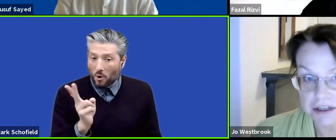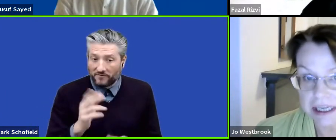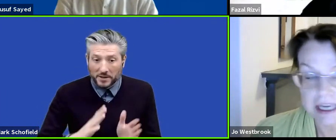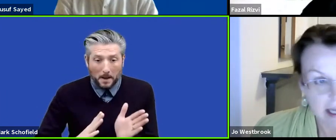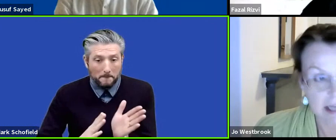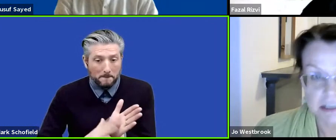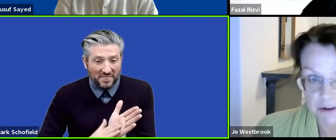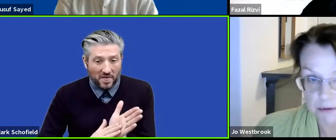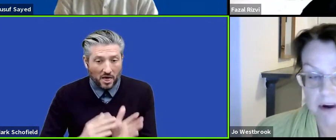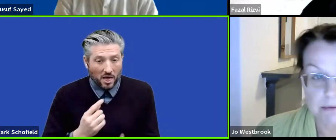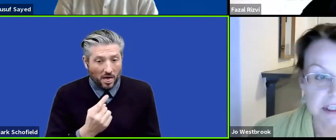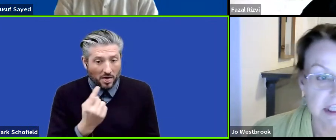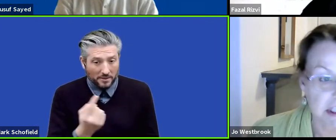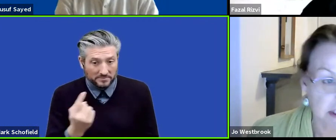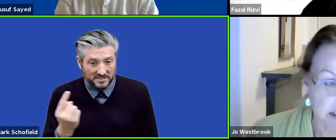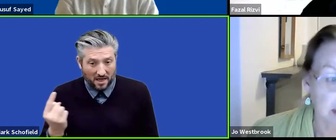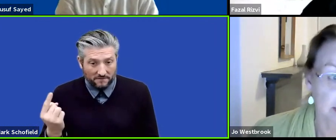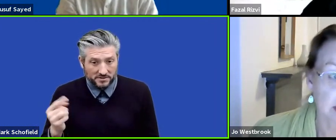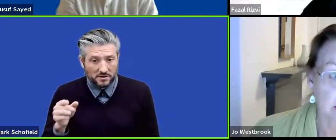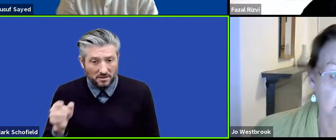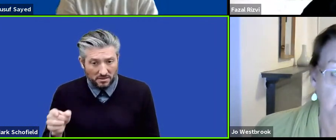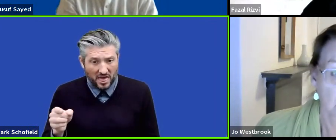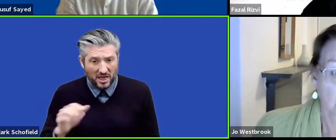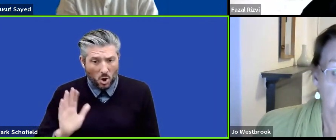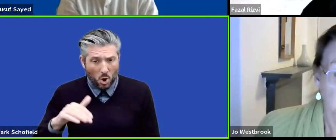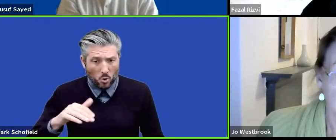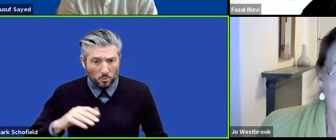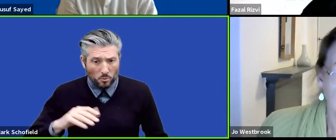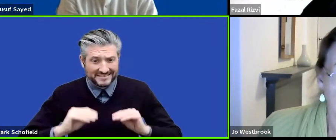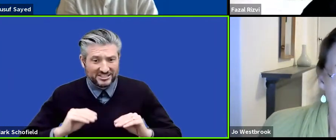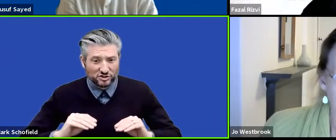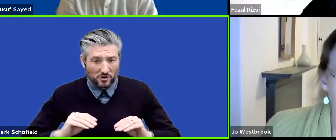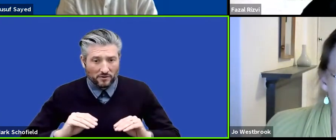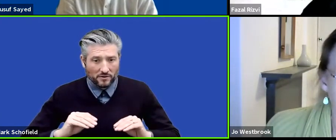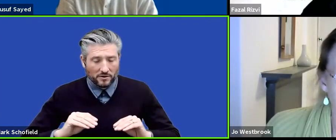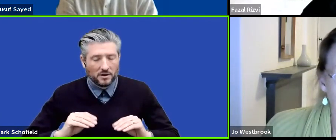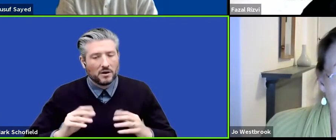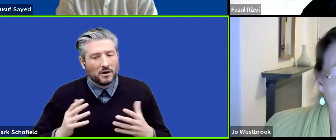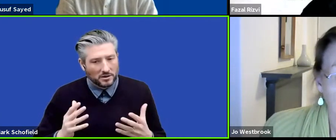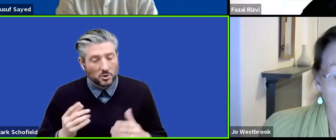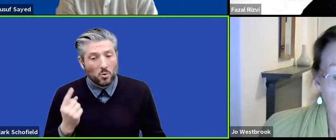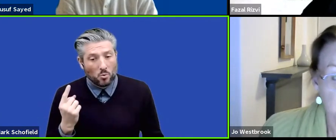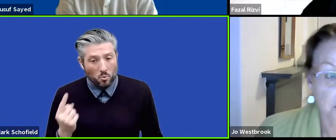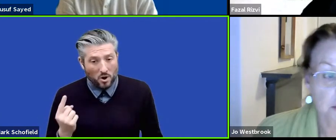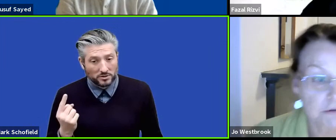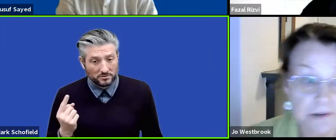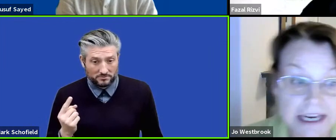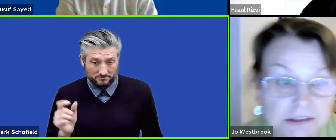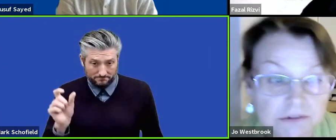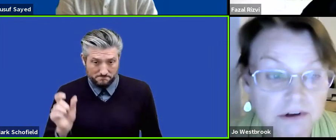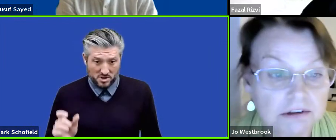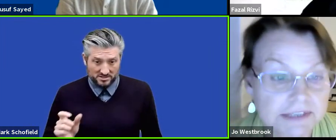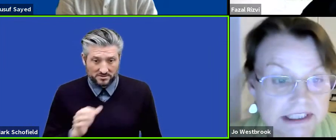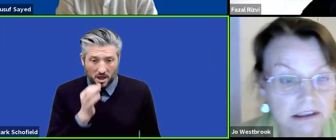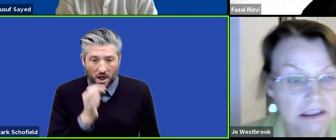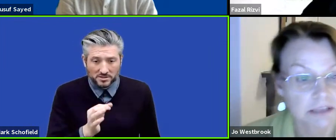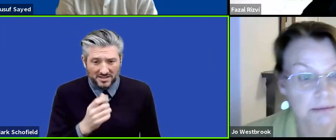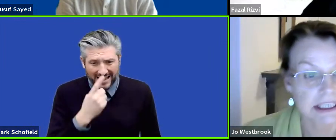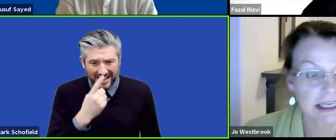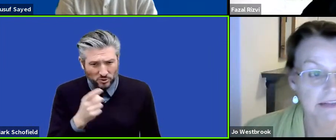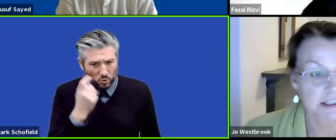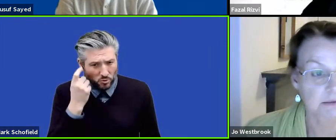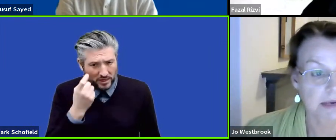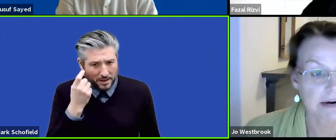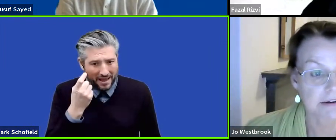home learning and are the primary teachers anyway. So Ricardo asks, I wonder if you can reflect on the role of adult